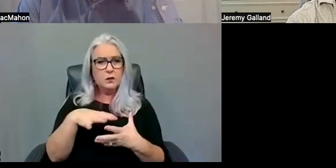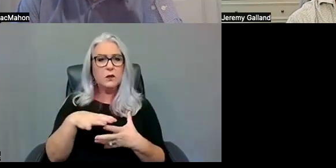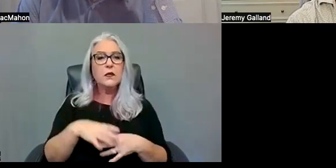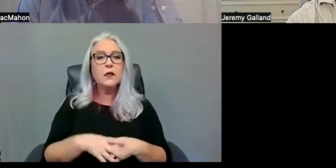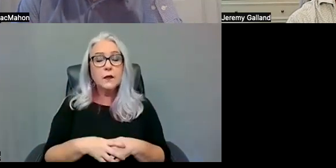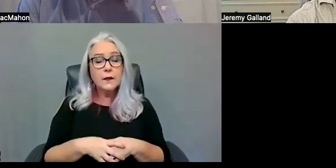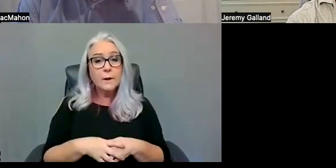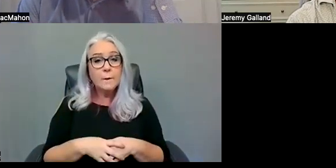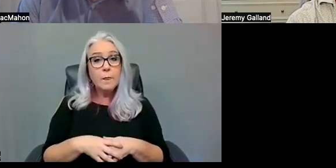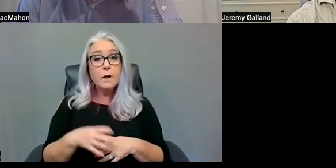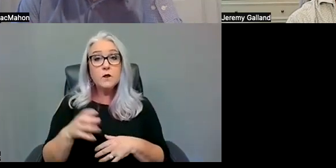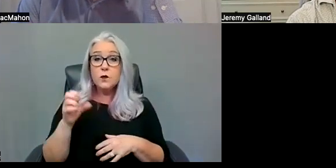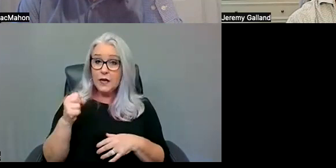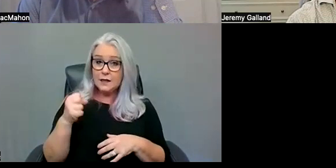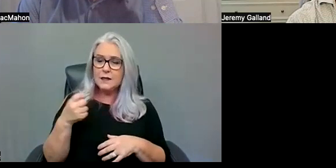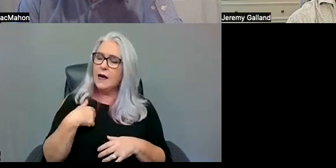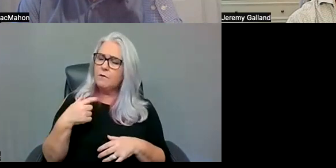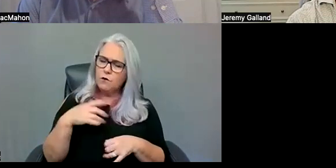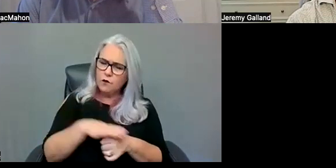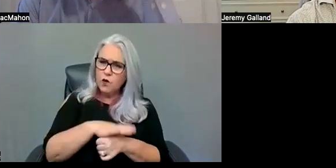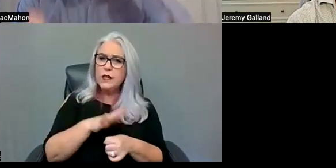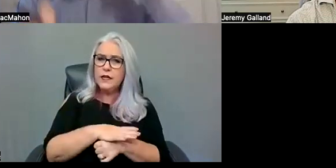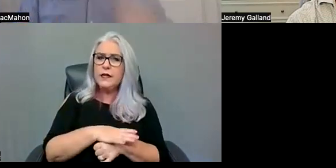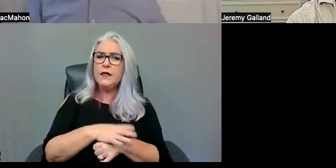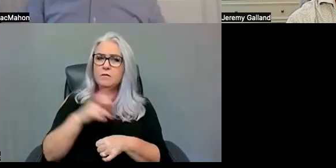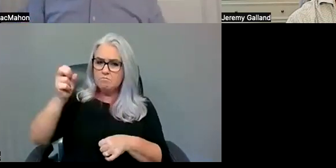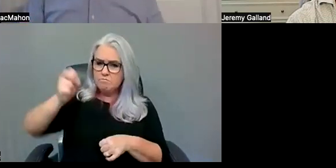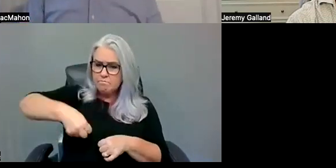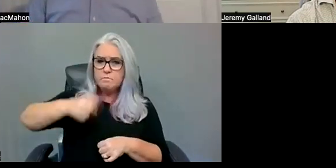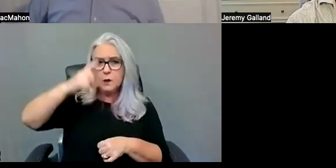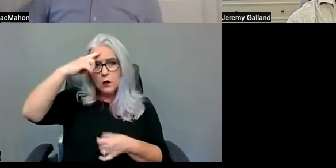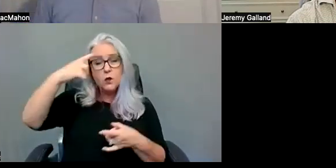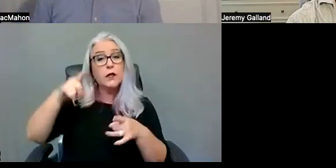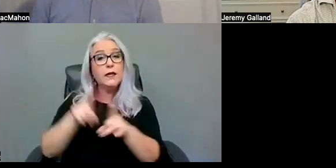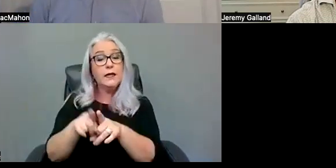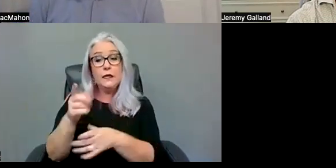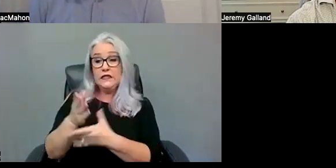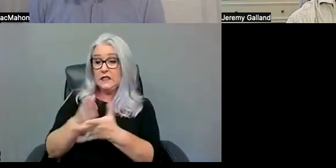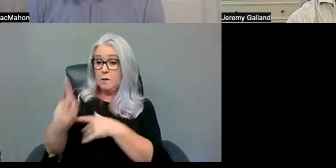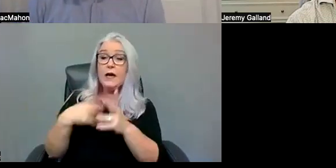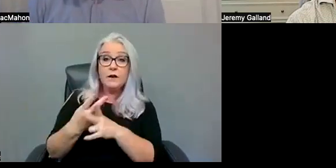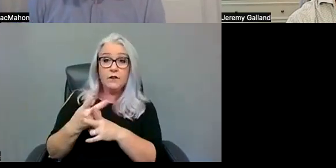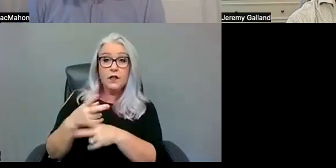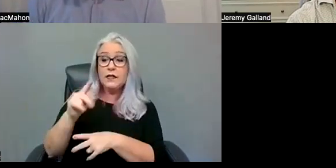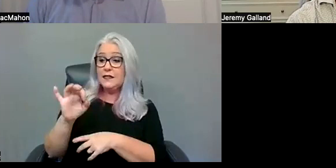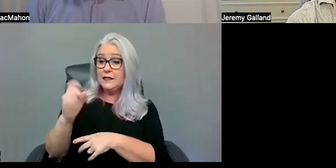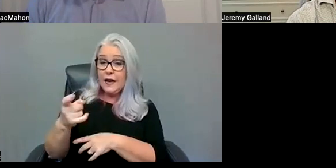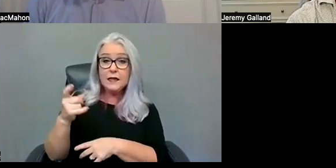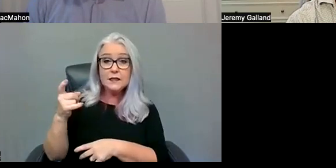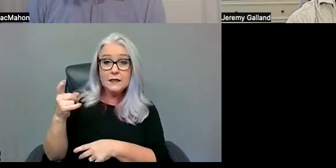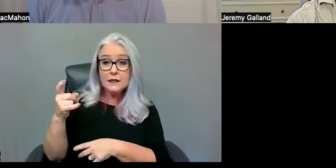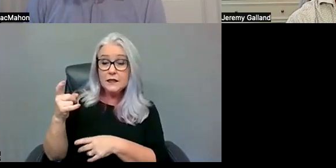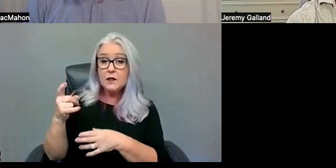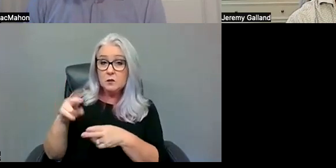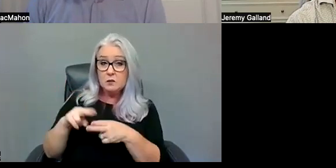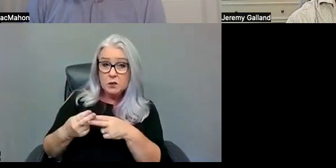that, yes, I am totally in favor of there having some kind of a tax break. Do we need to be in conversation with